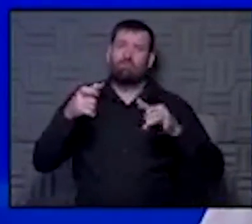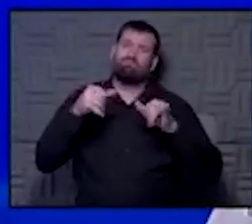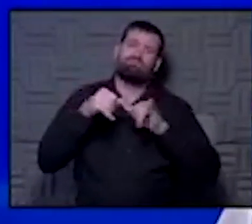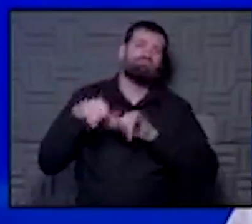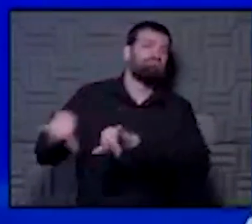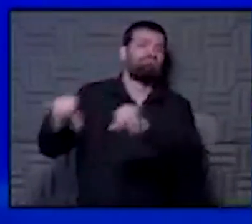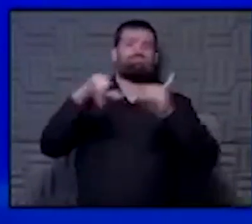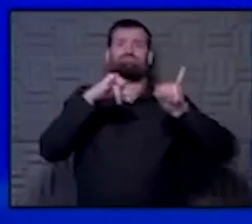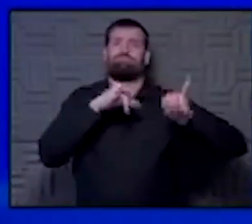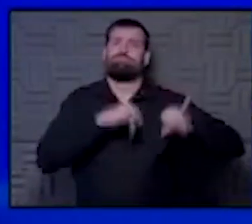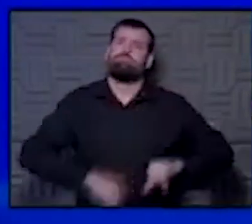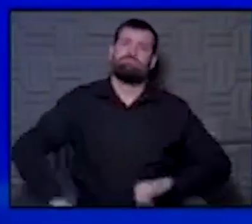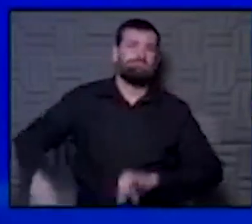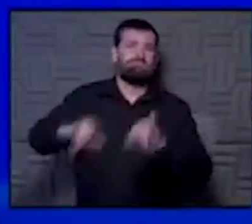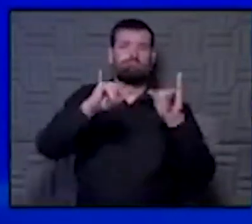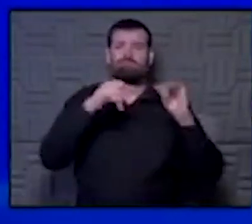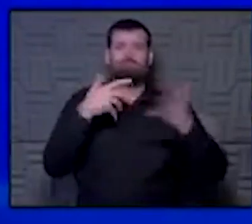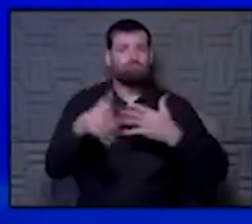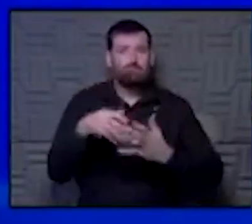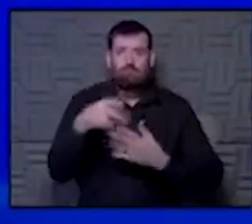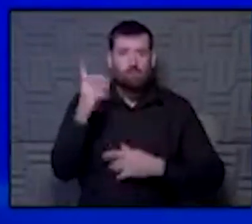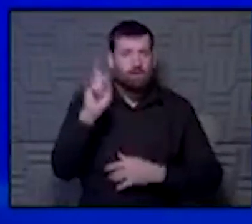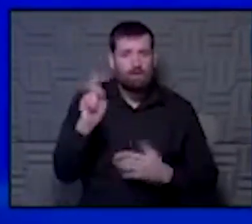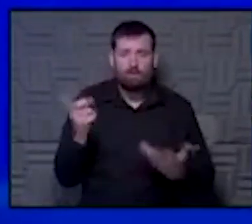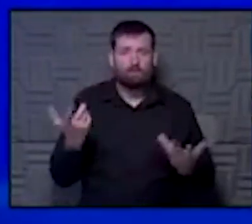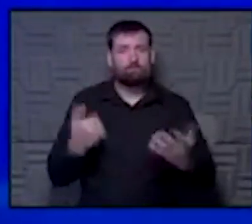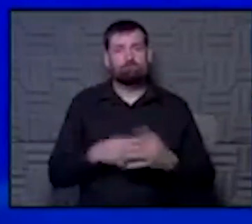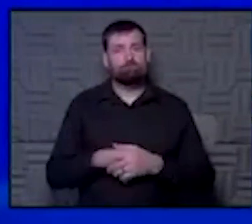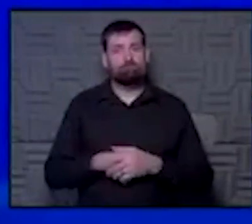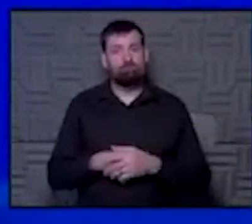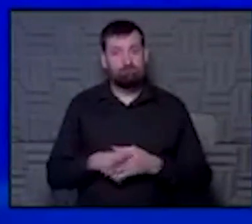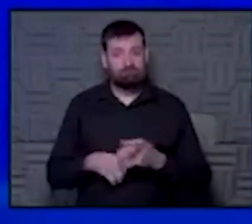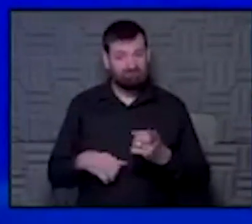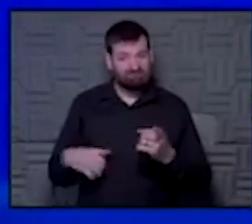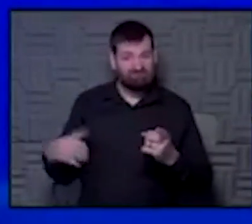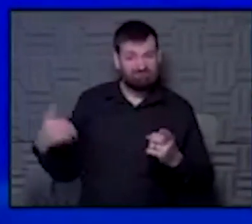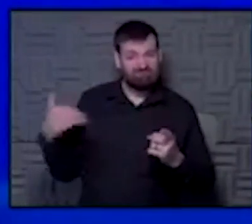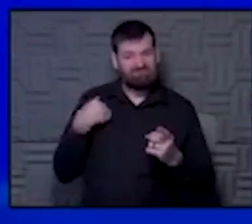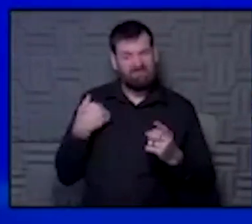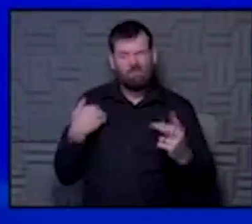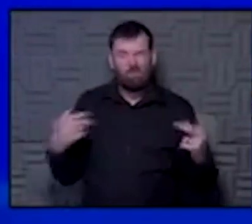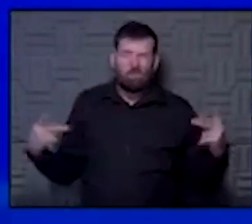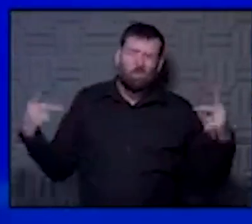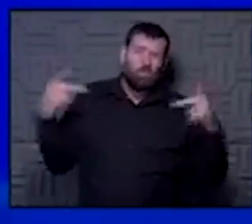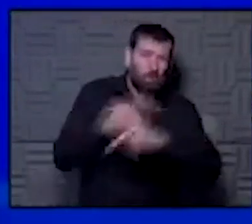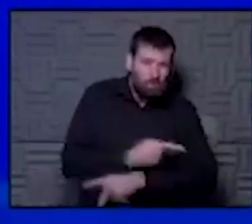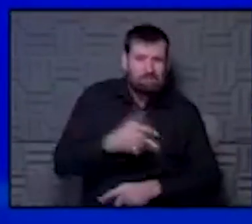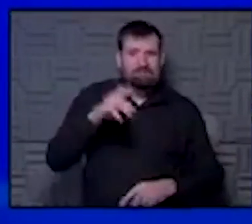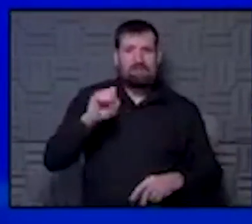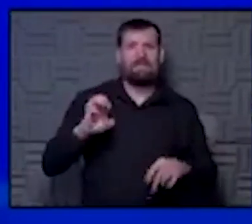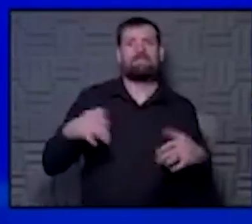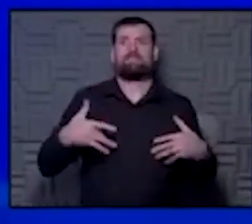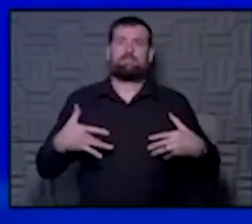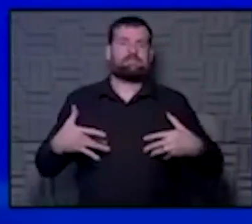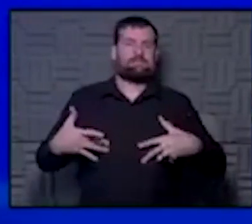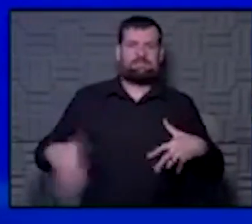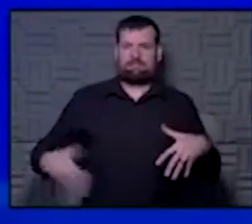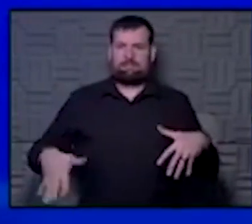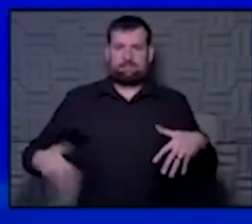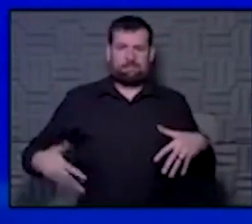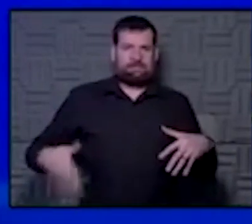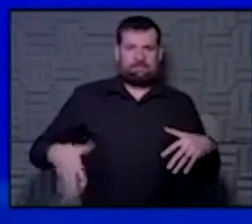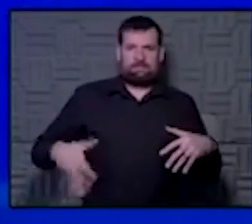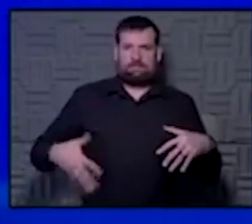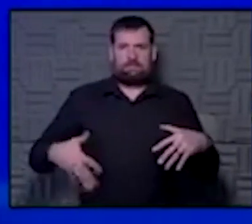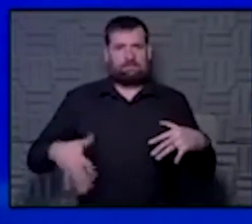you wherever you go, and even if you have the worst case of COVID weariness syndrome, cows,